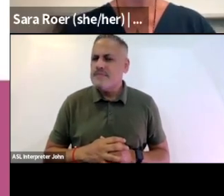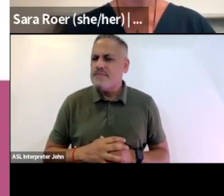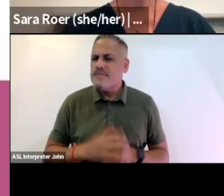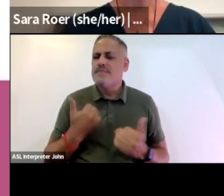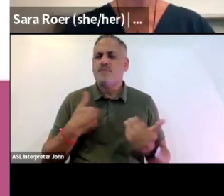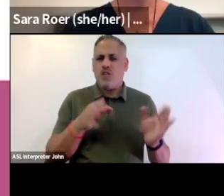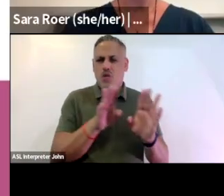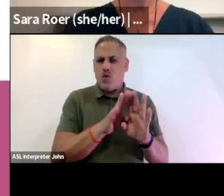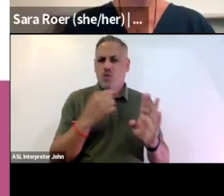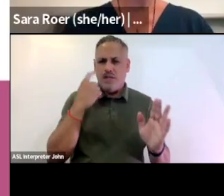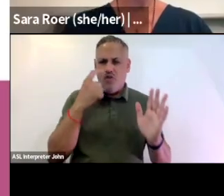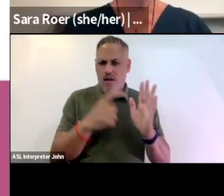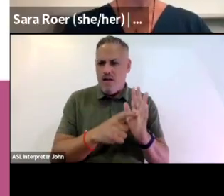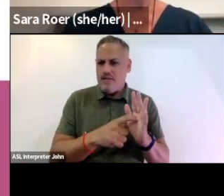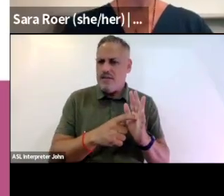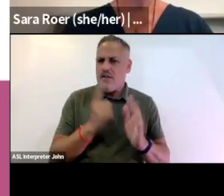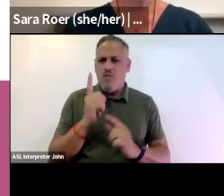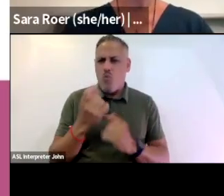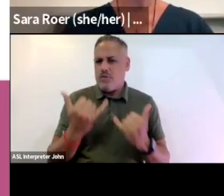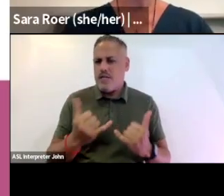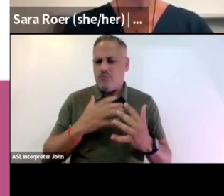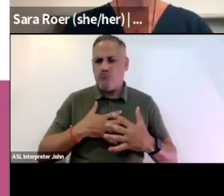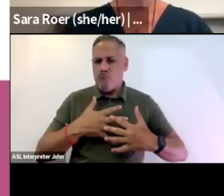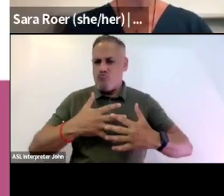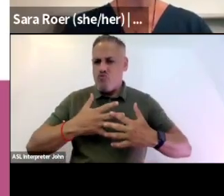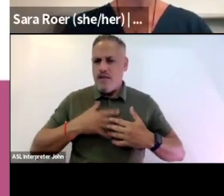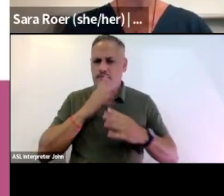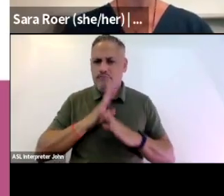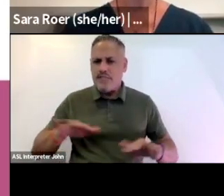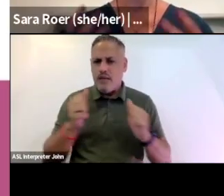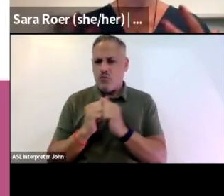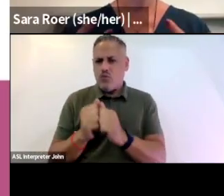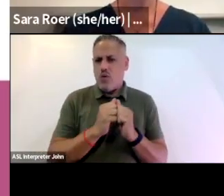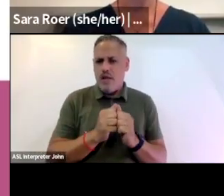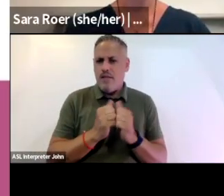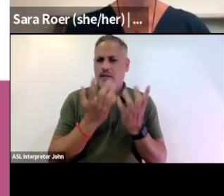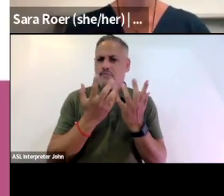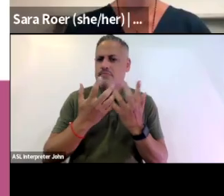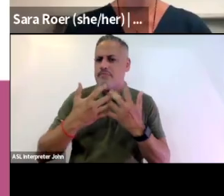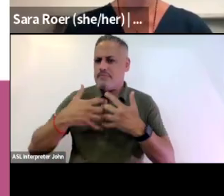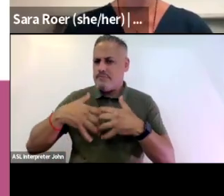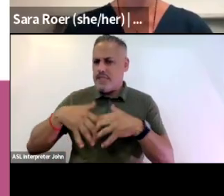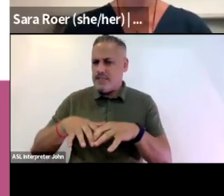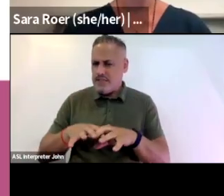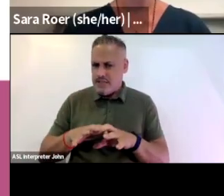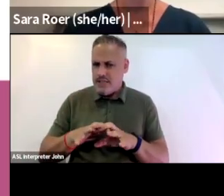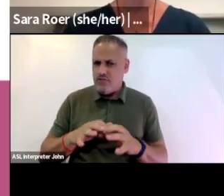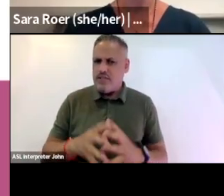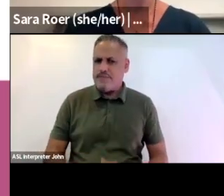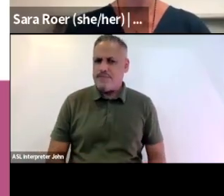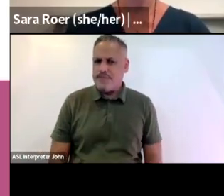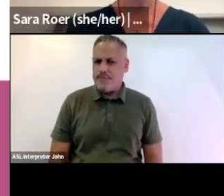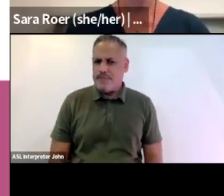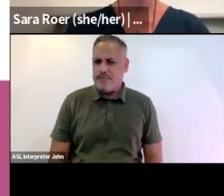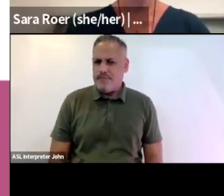would love us to just take a moment of breath and silence together to integrate and enliven this information.